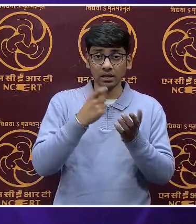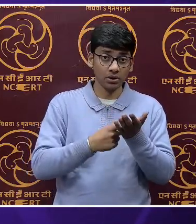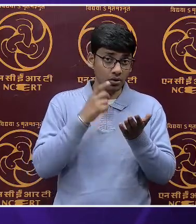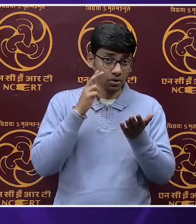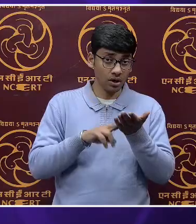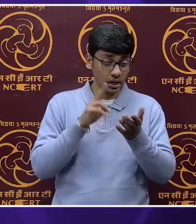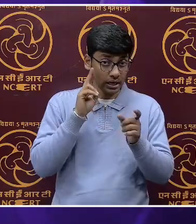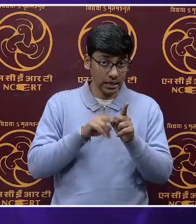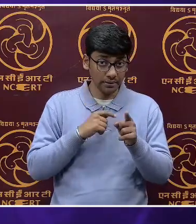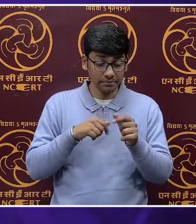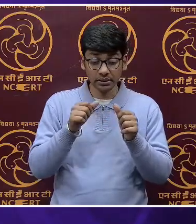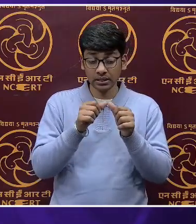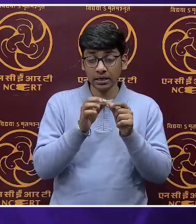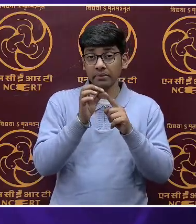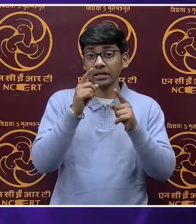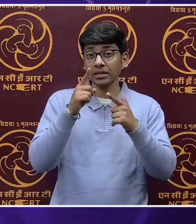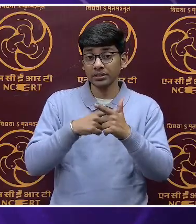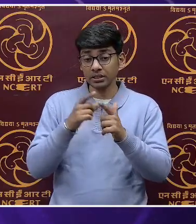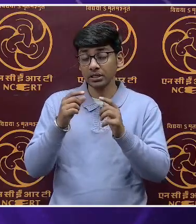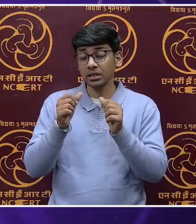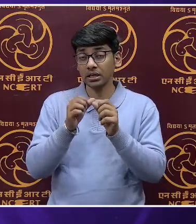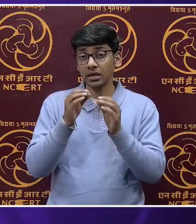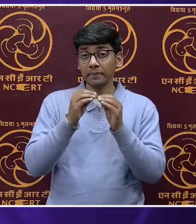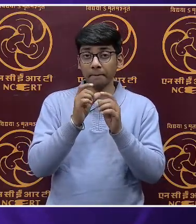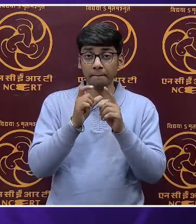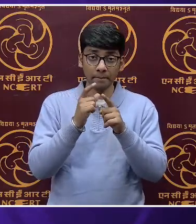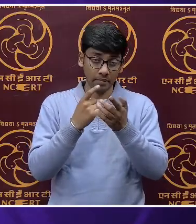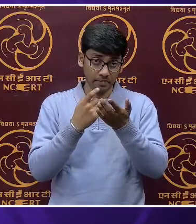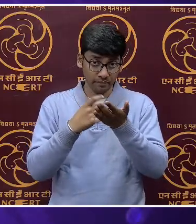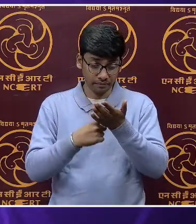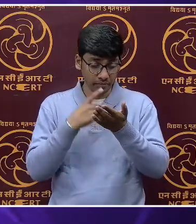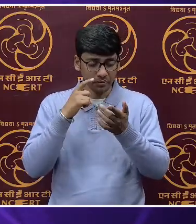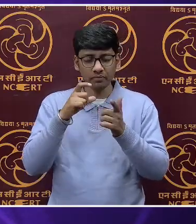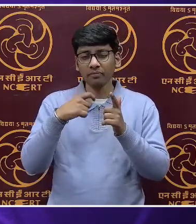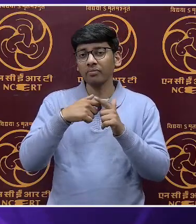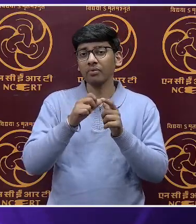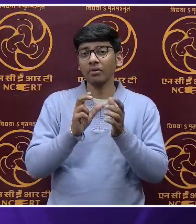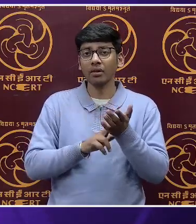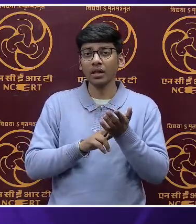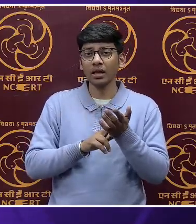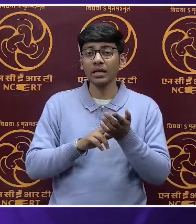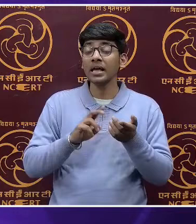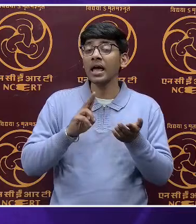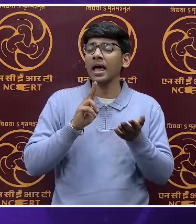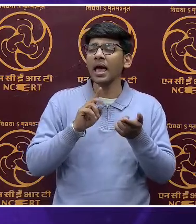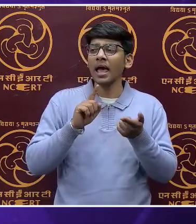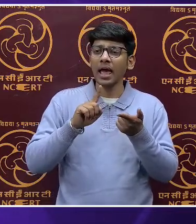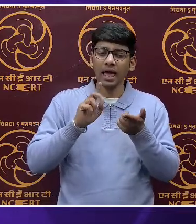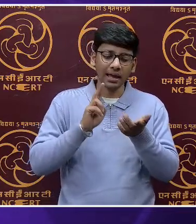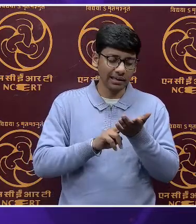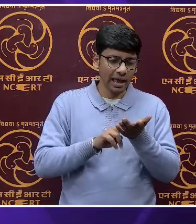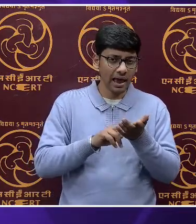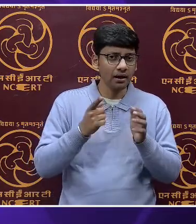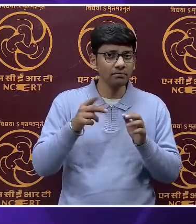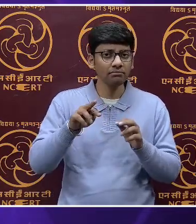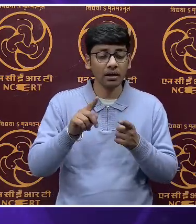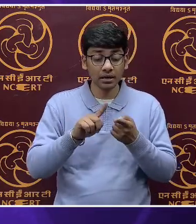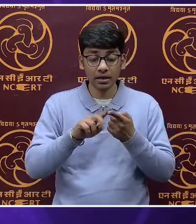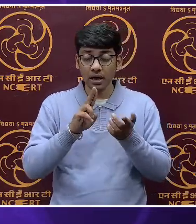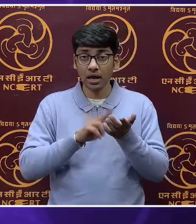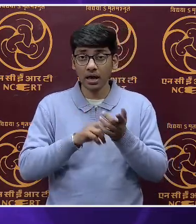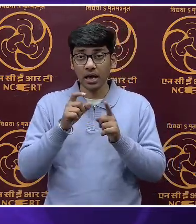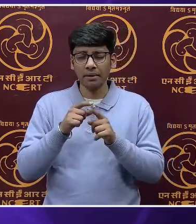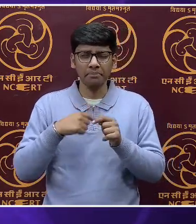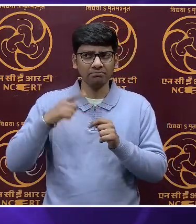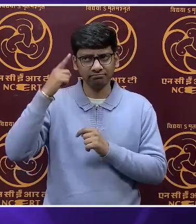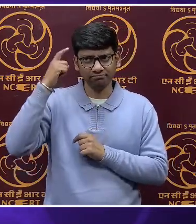Kalam also gave us, like acronym of END. Oh yes. It's not the end of an. I mean, okay, so I will just think